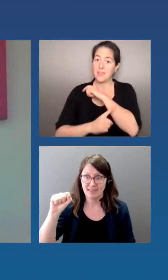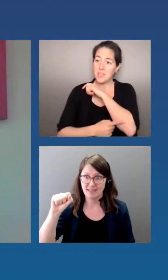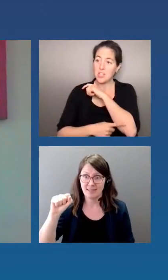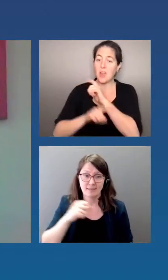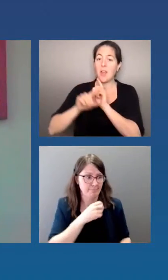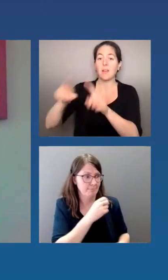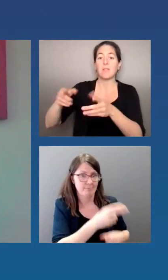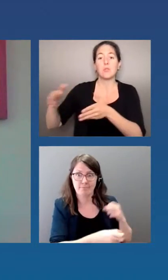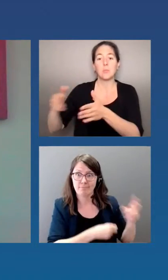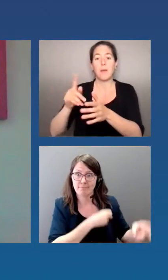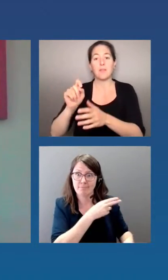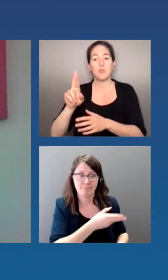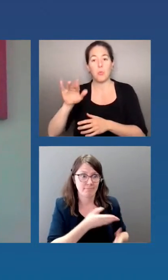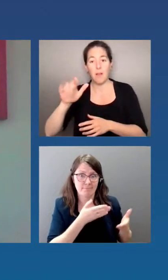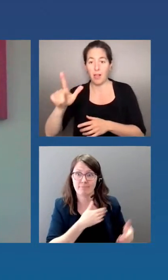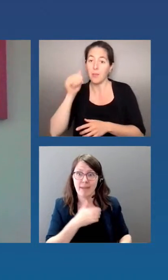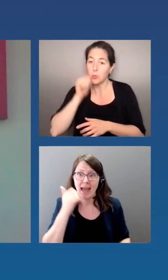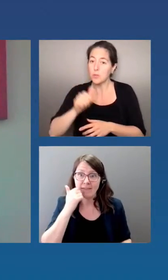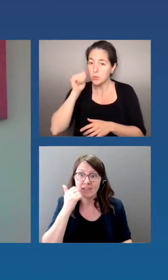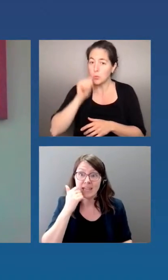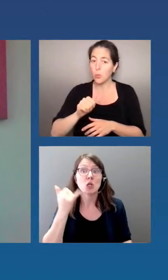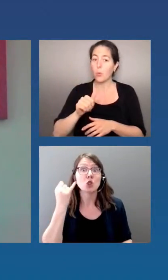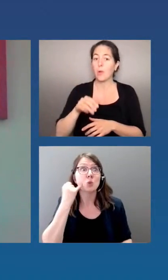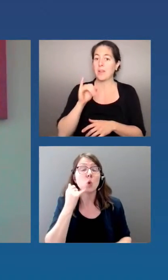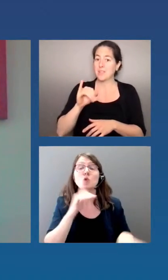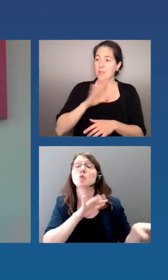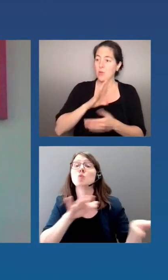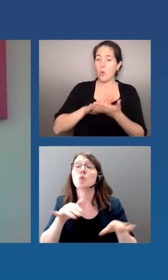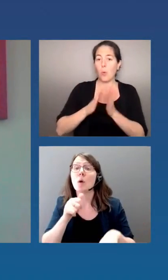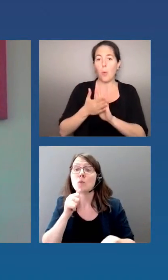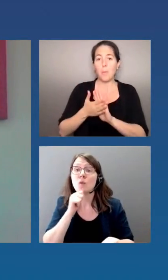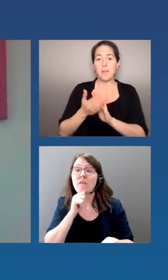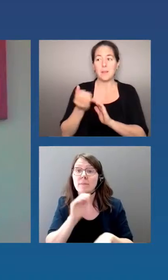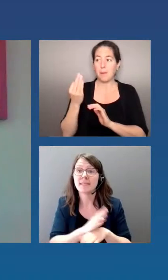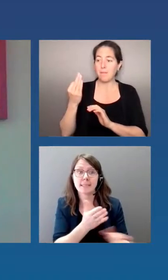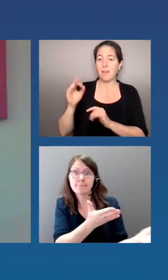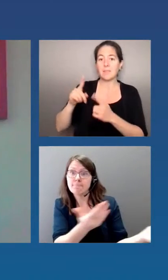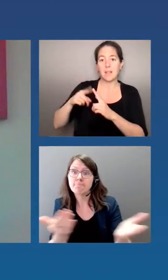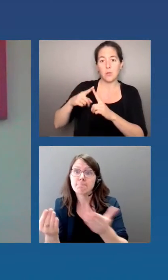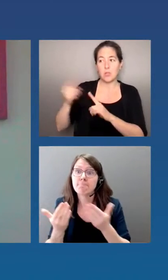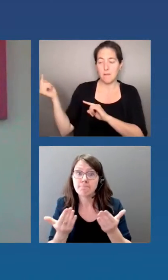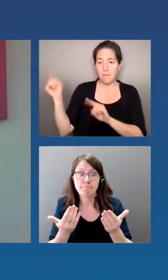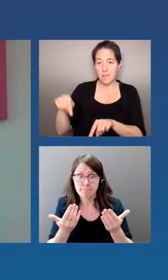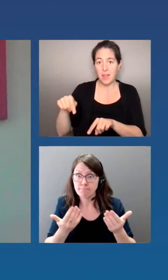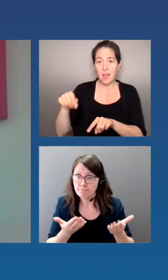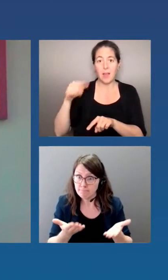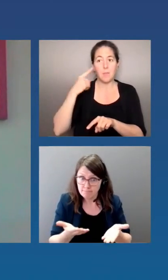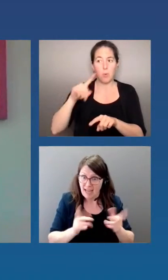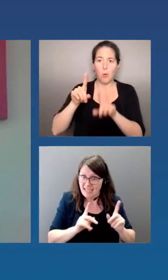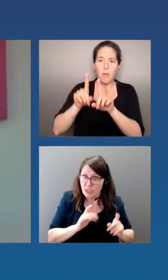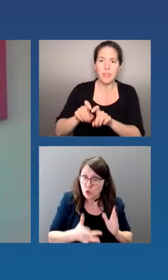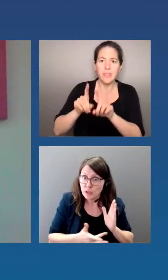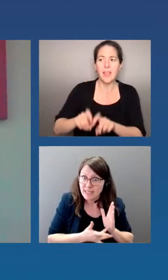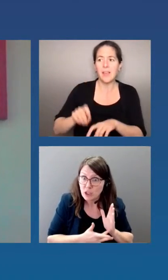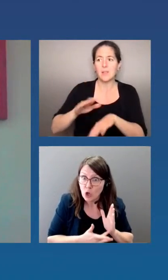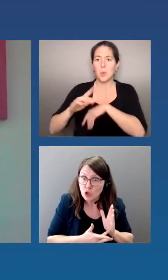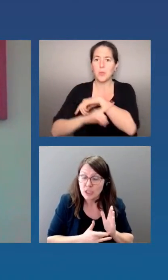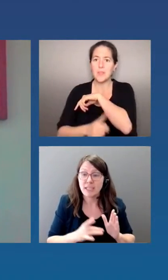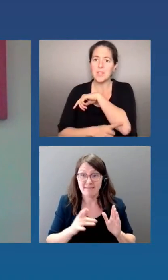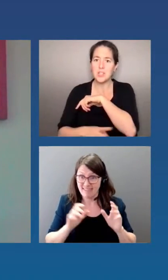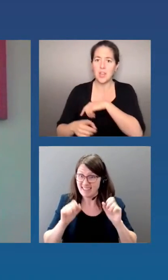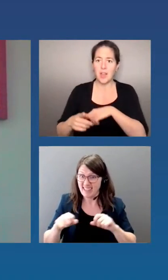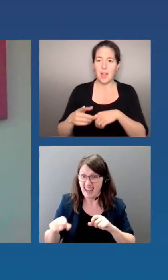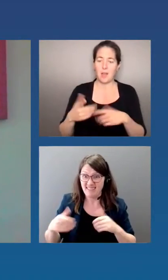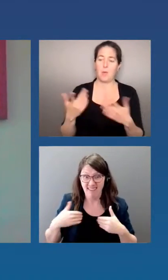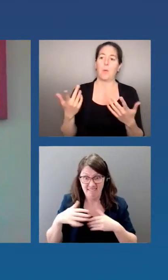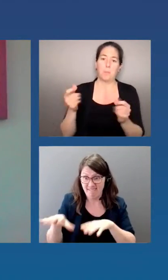providers or technologies come forward and test out their technology using our waste, you could have that. It's a matter of where can we site them? How can it work? How does it fit in